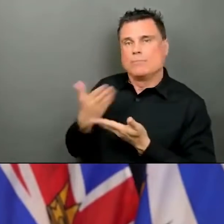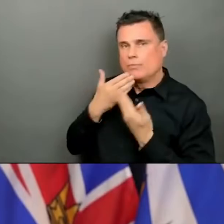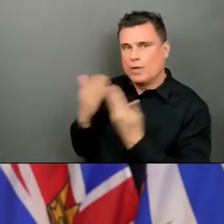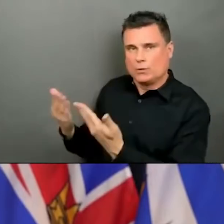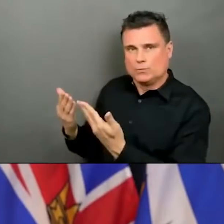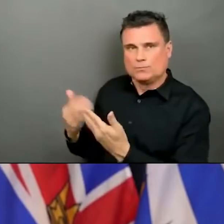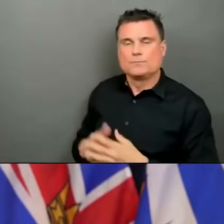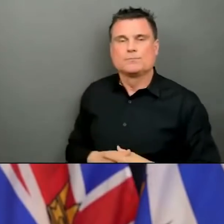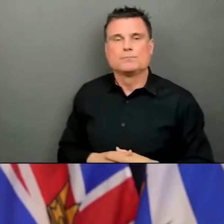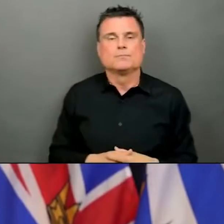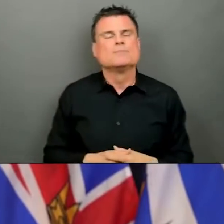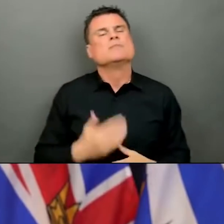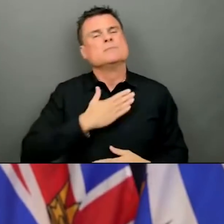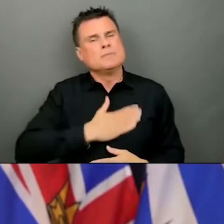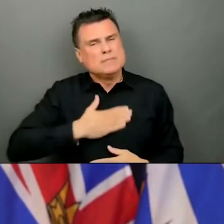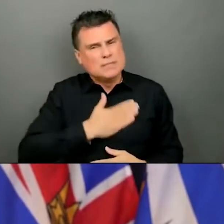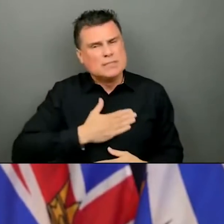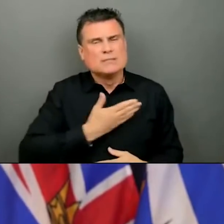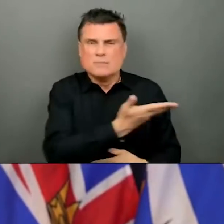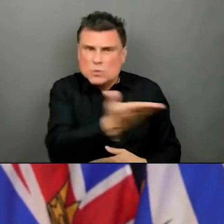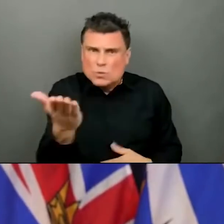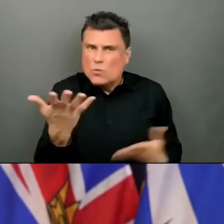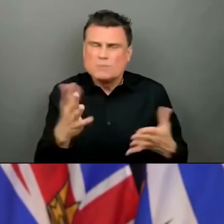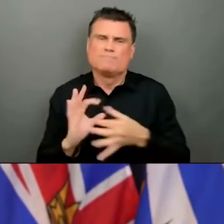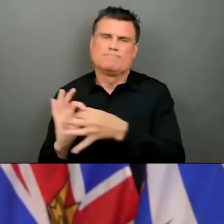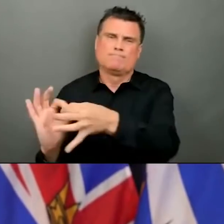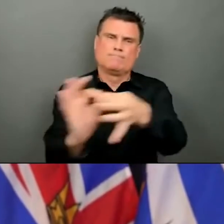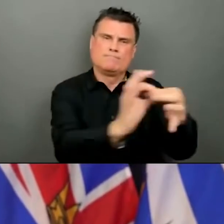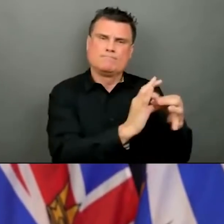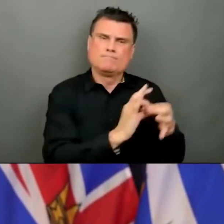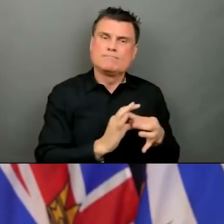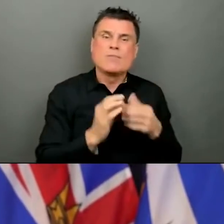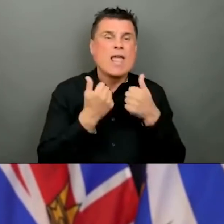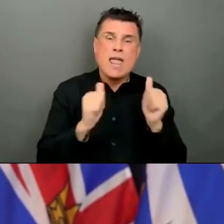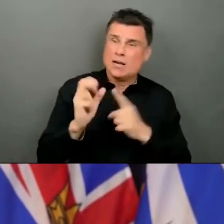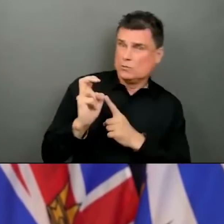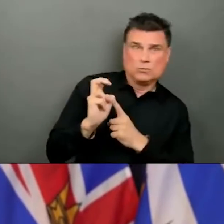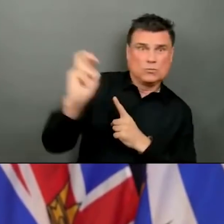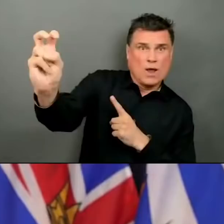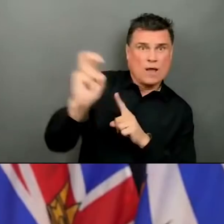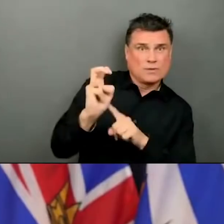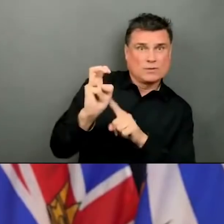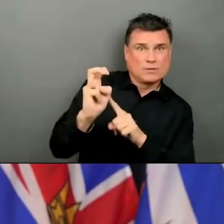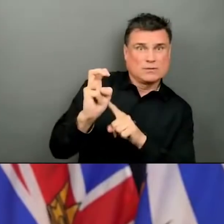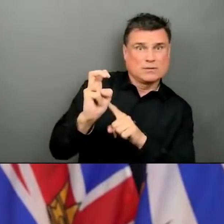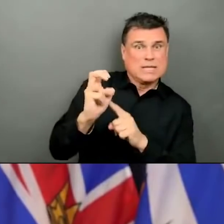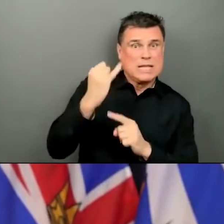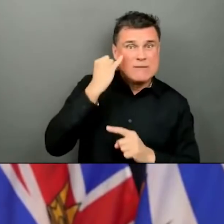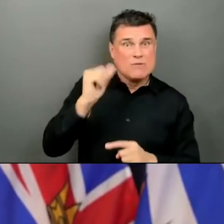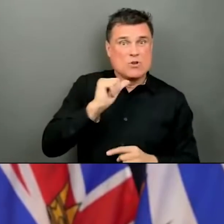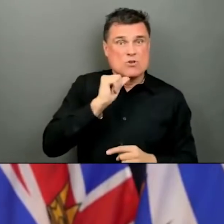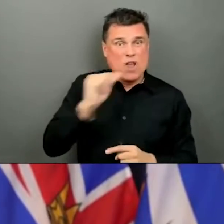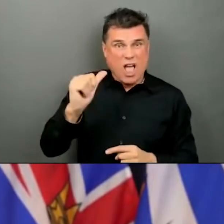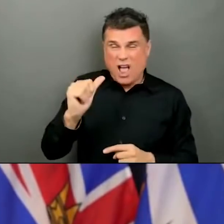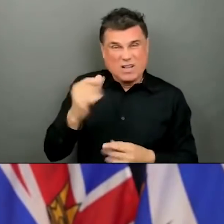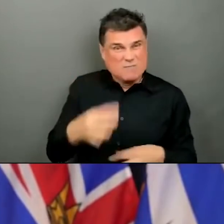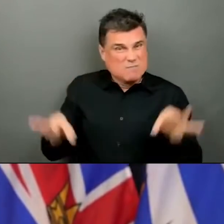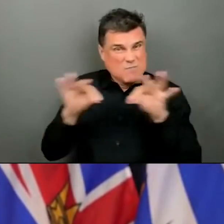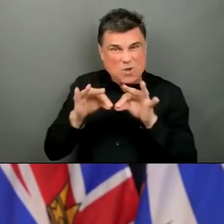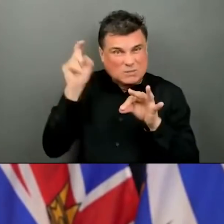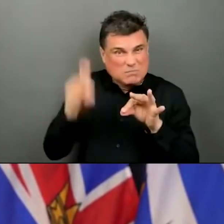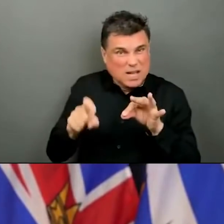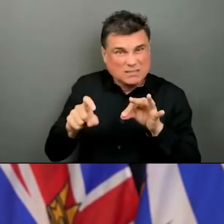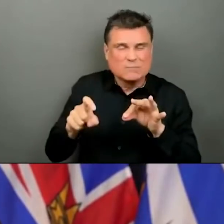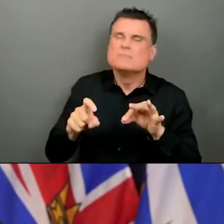in. But at this point, non-essential travel should be confined to local travel only. I'm confident that most